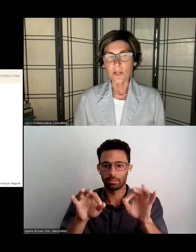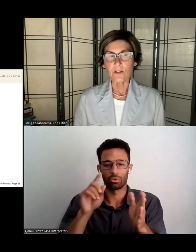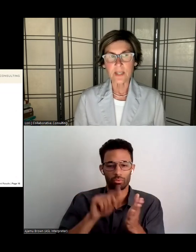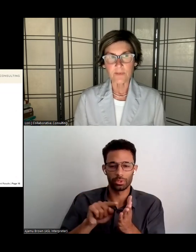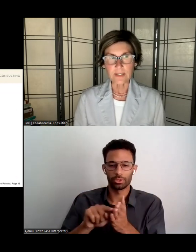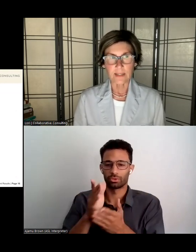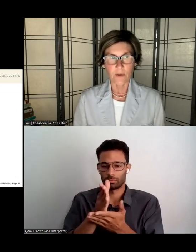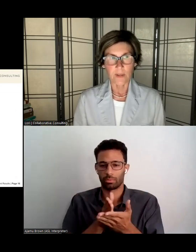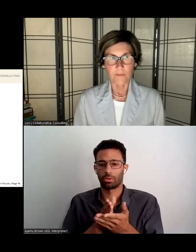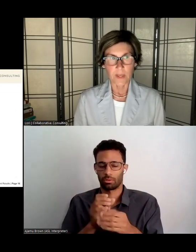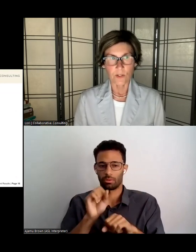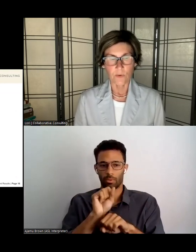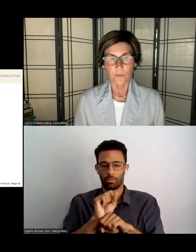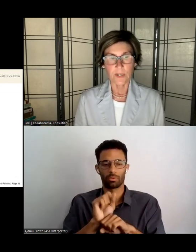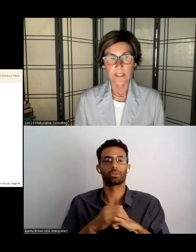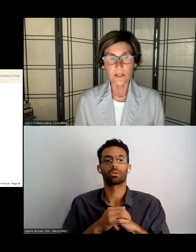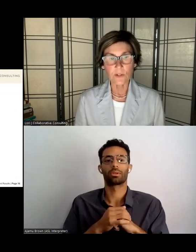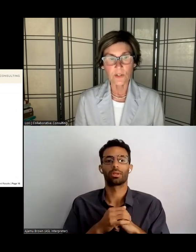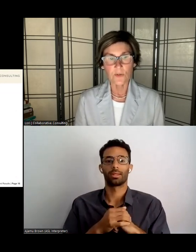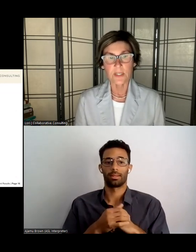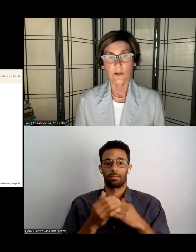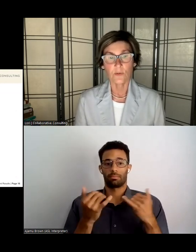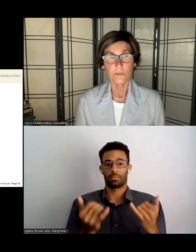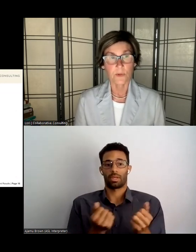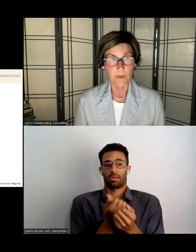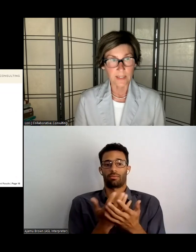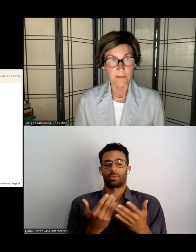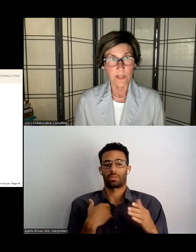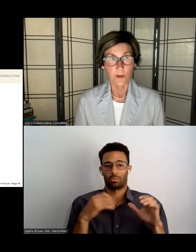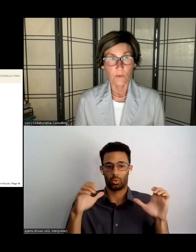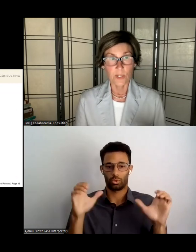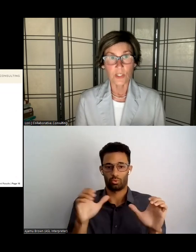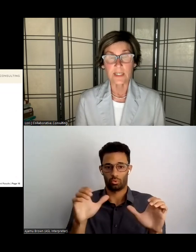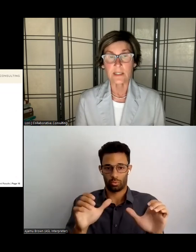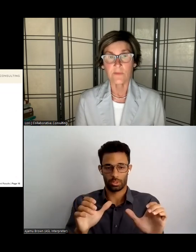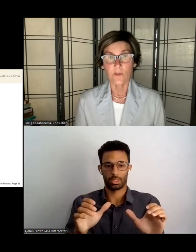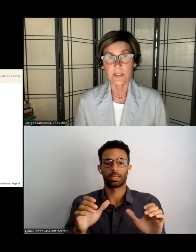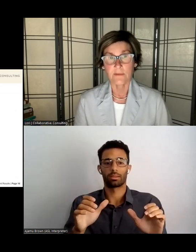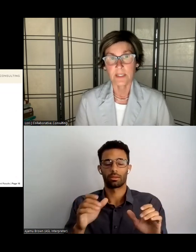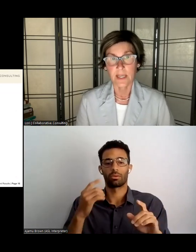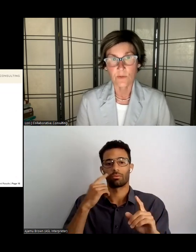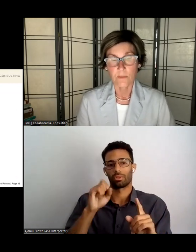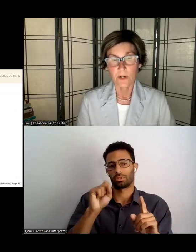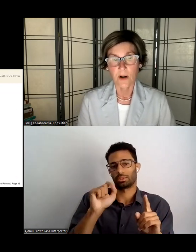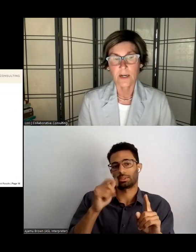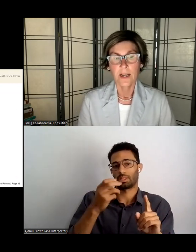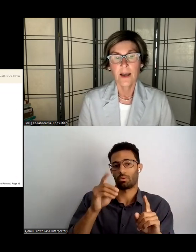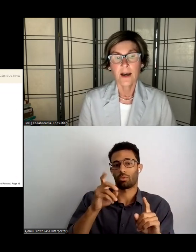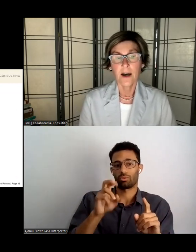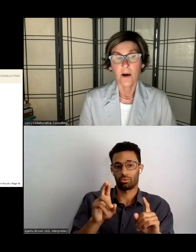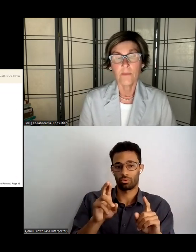And here's everything that we've been doing. We'll continue to do stakeholder perspectives, which is the focus of today's